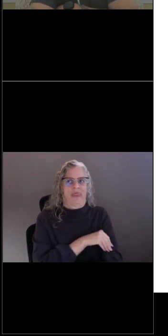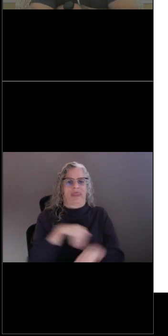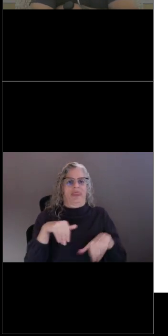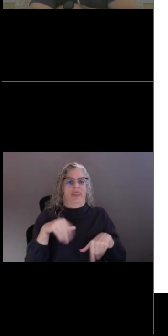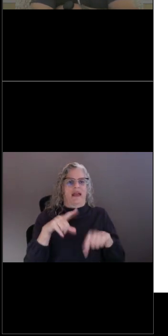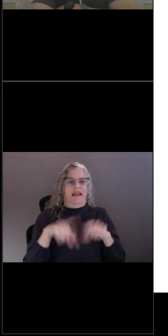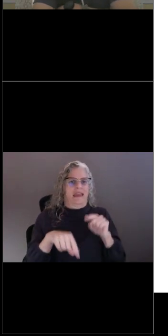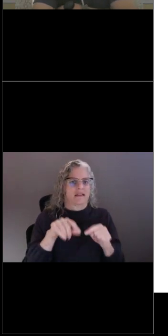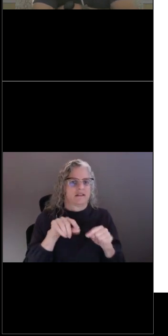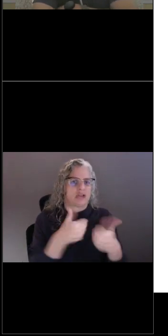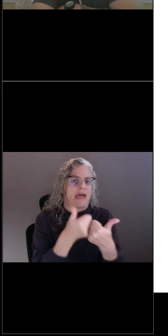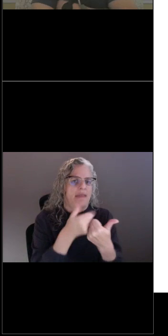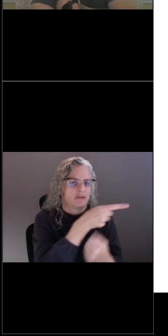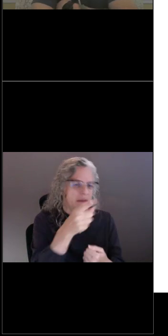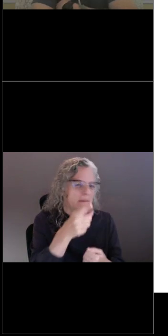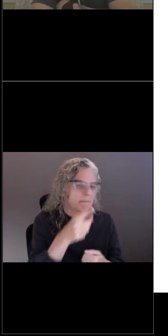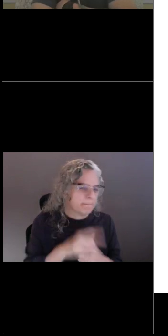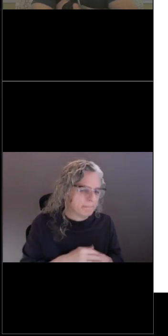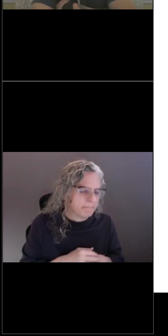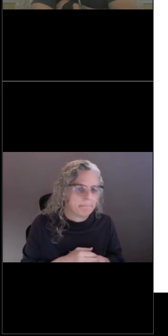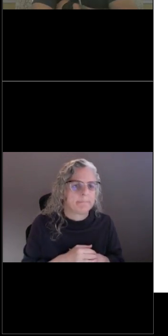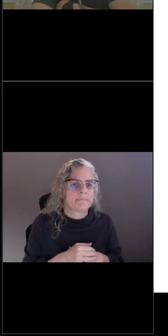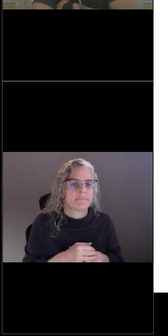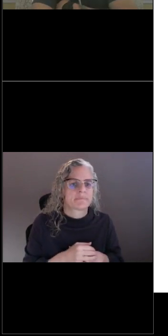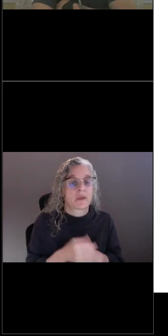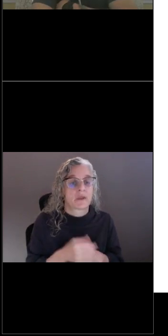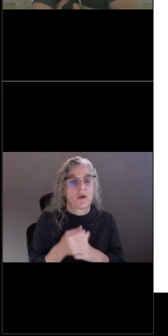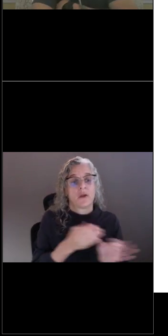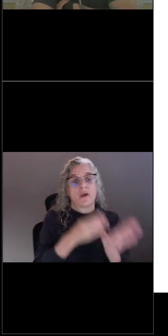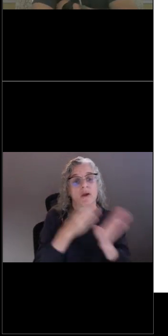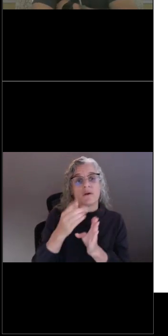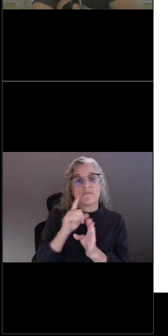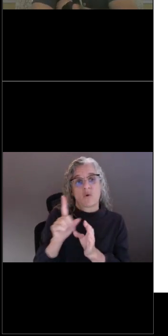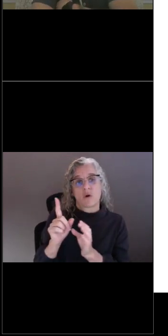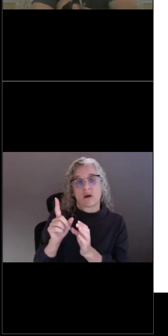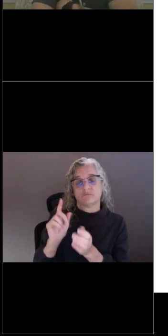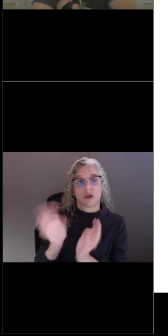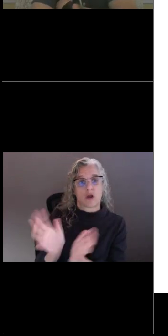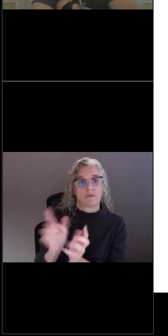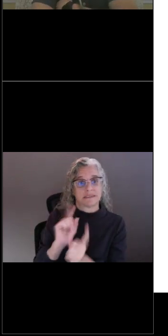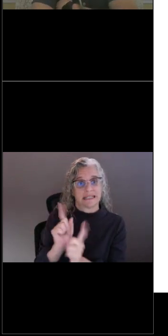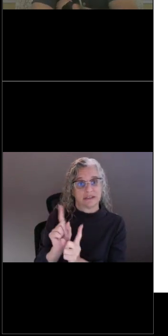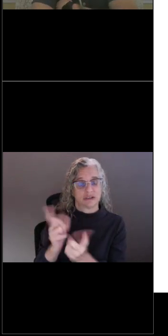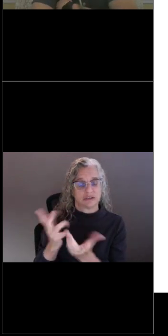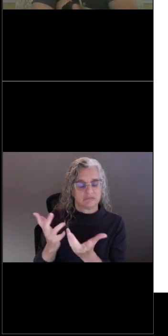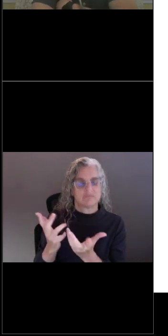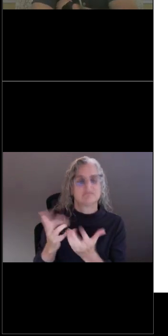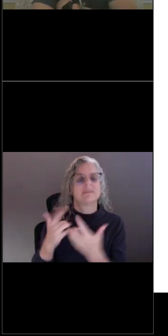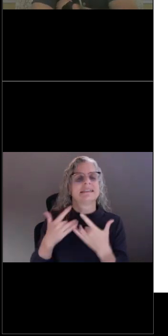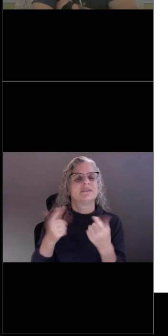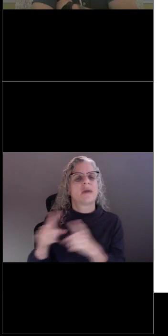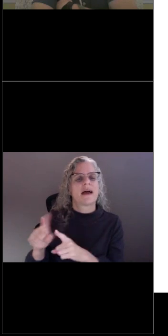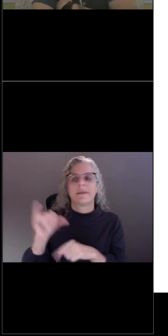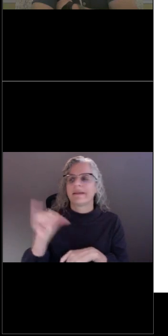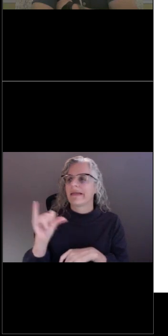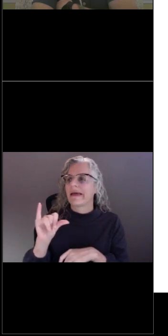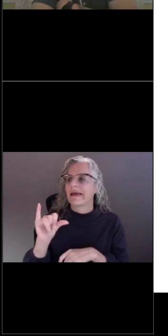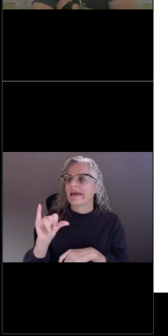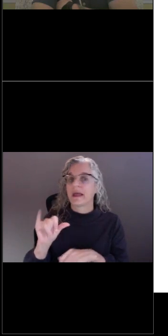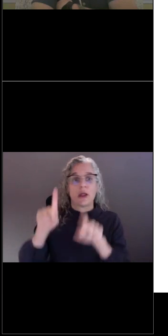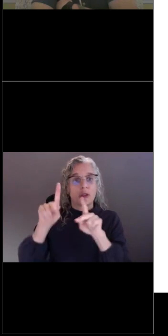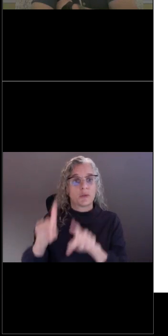conversational context, this most often, in my experience, comes up often when the person being misgendered is